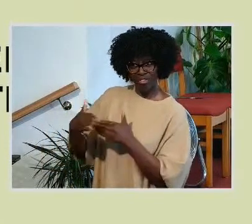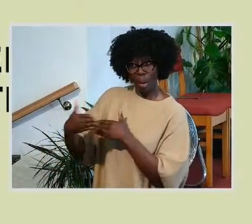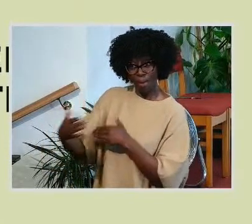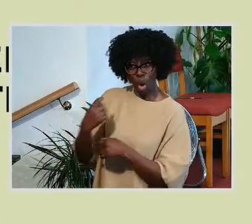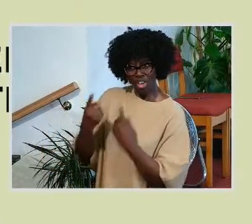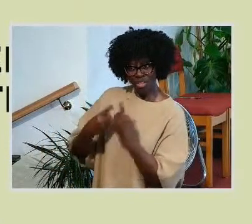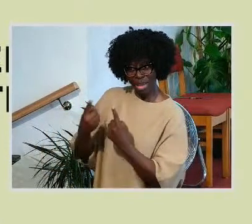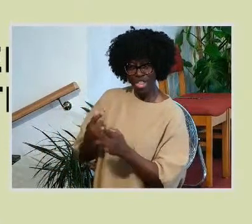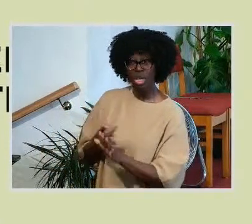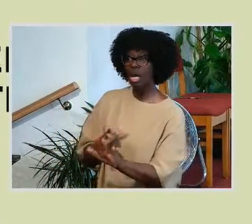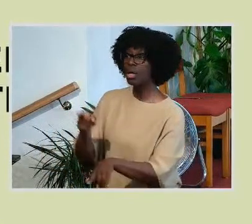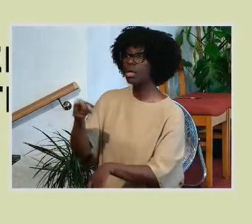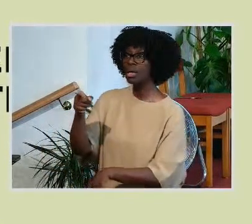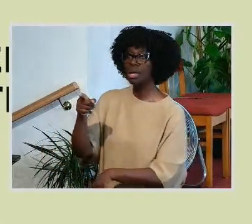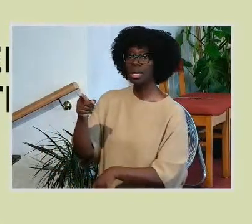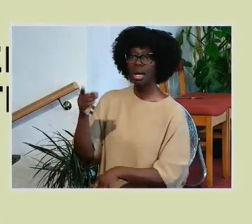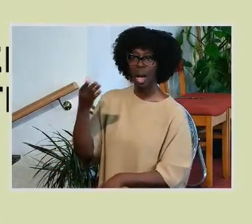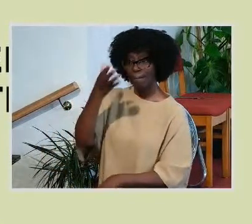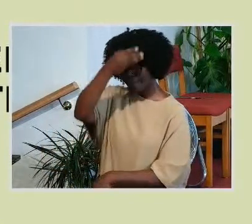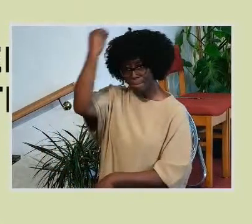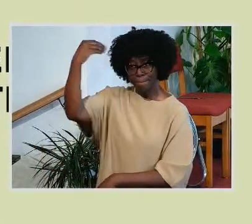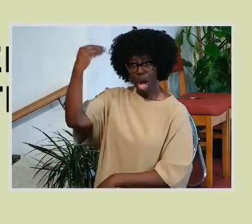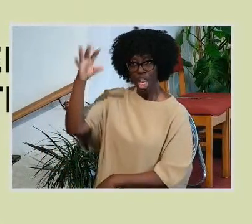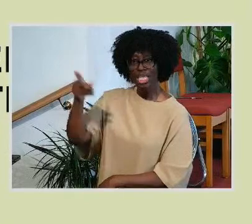Okay, all right.